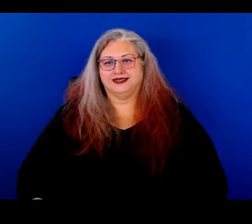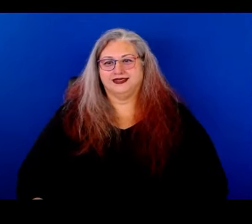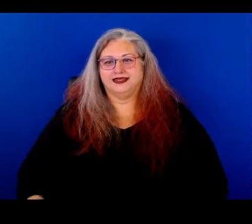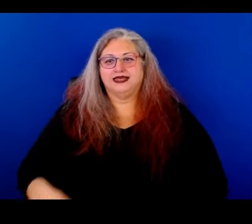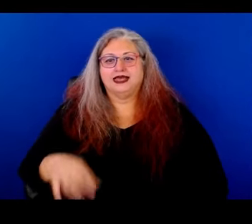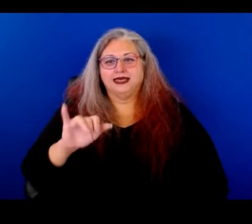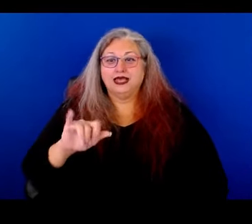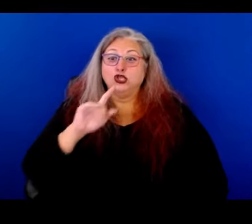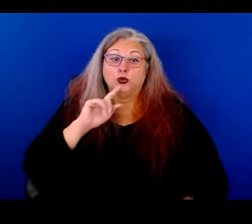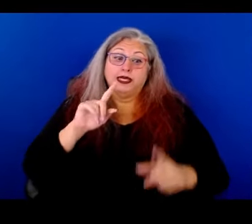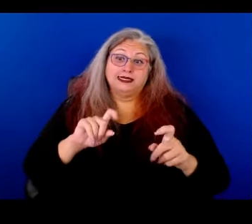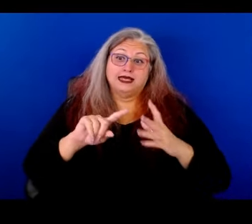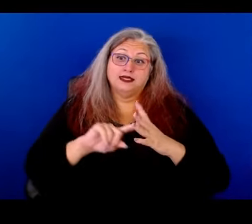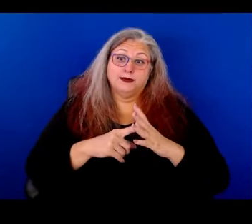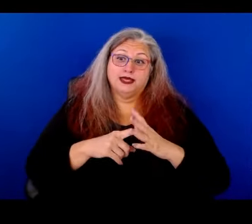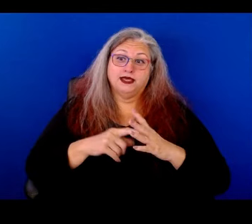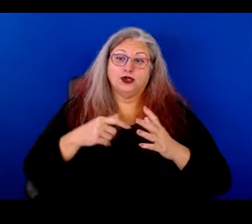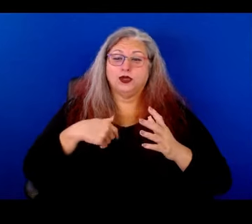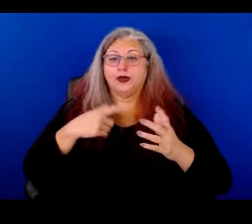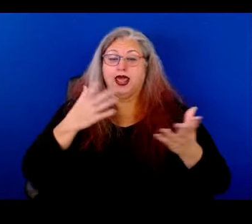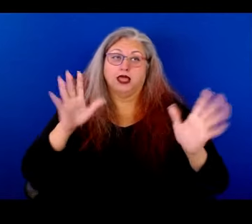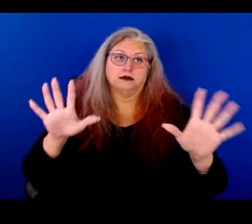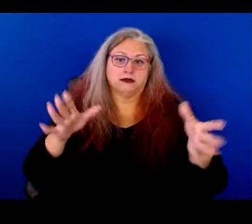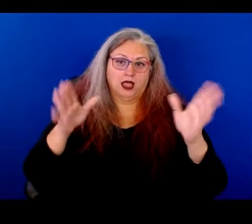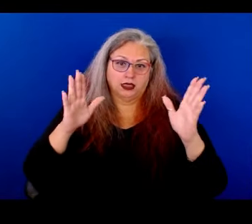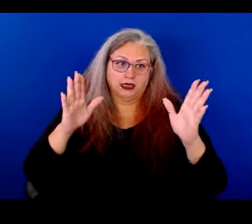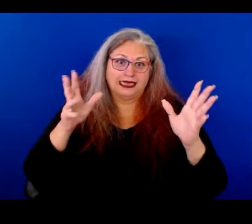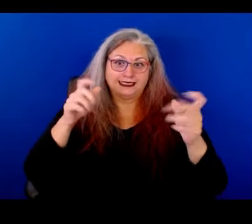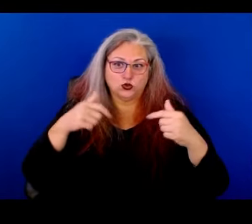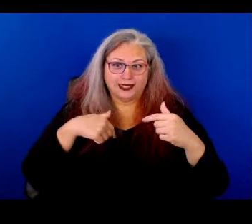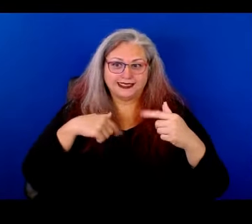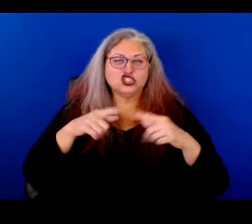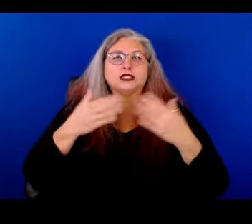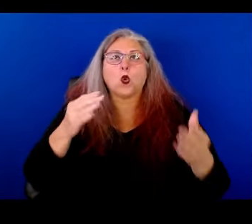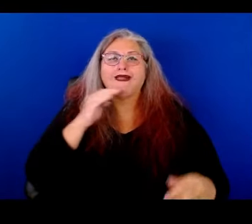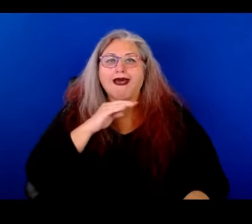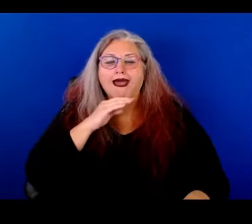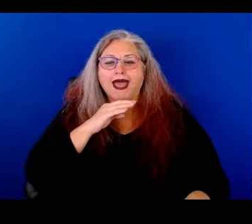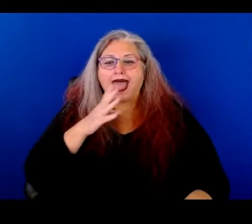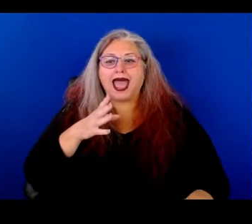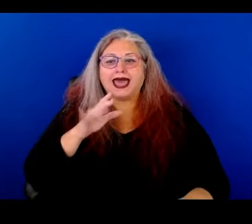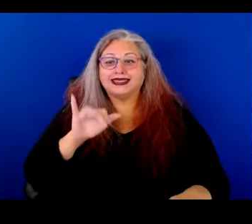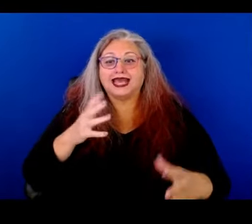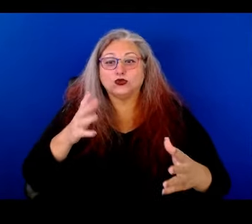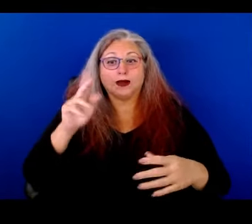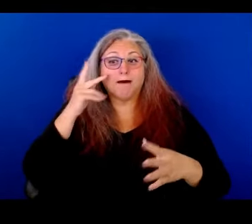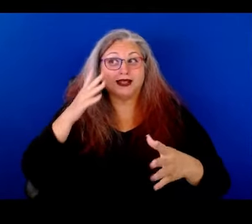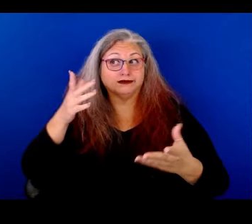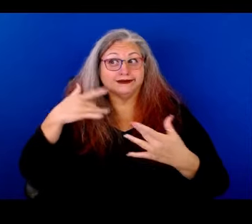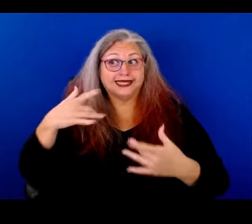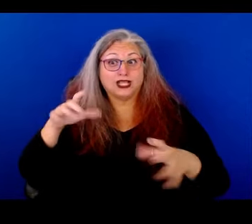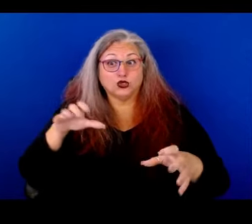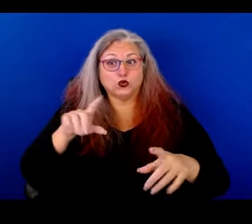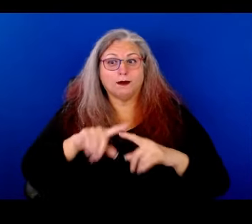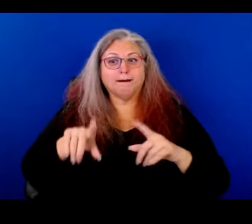Like the real test in the beginning. We were just like, listen to us, just lie about it. That's what politicians do. Yeah.